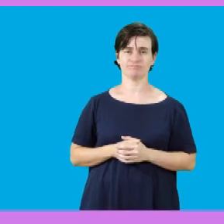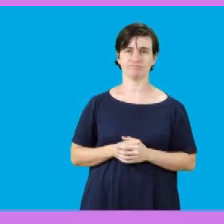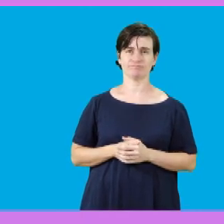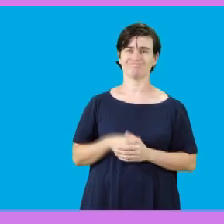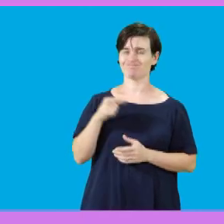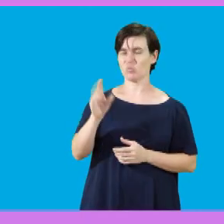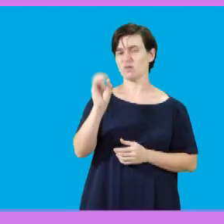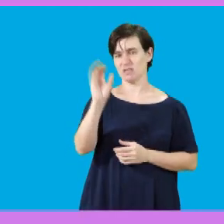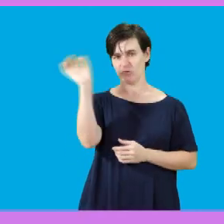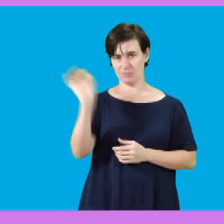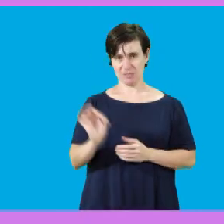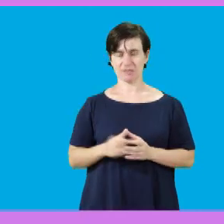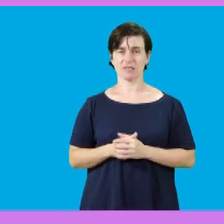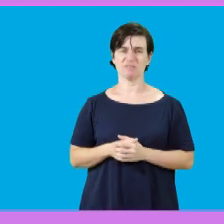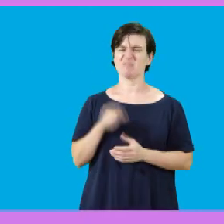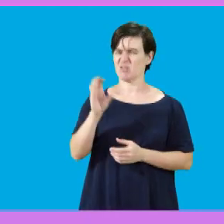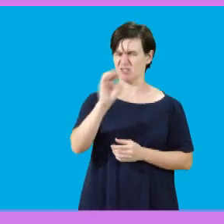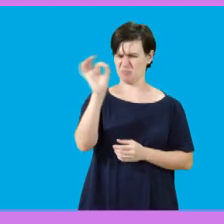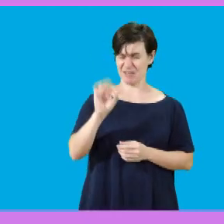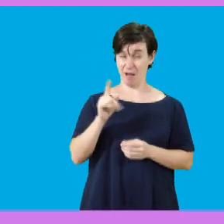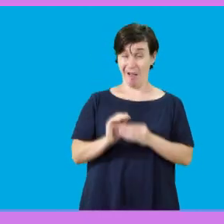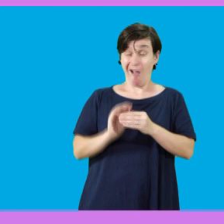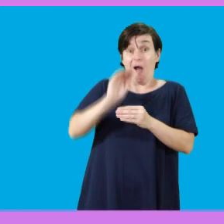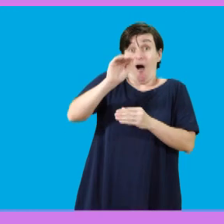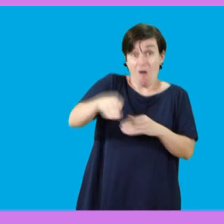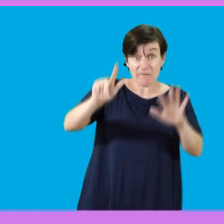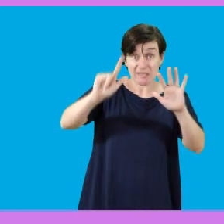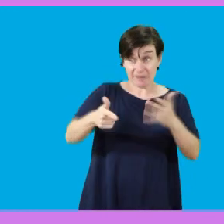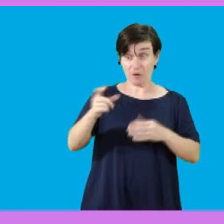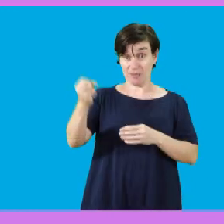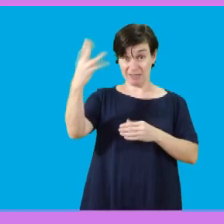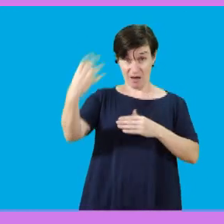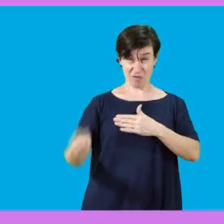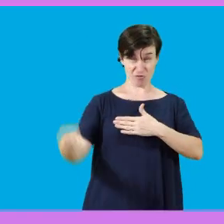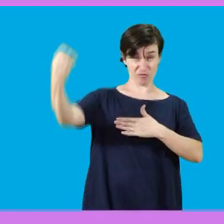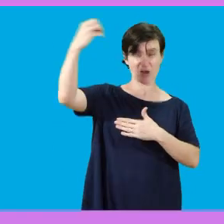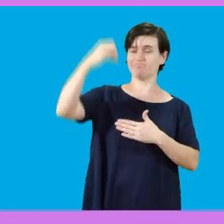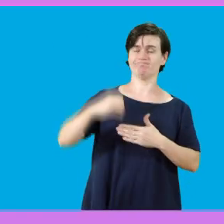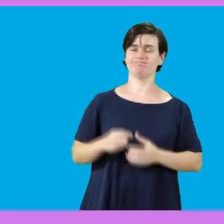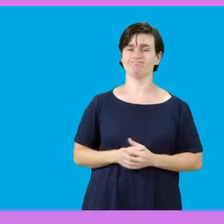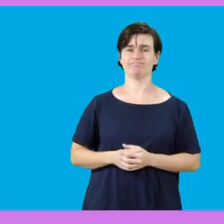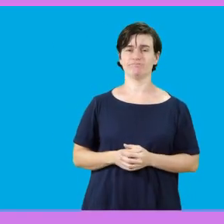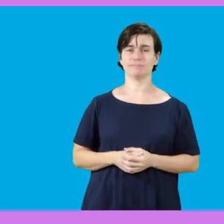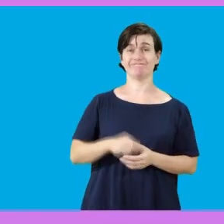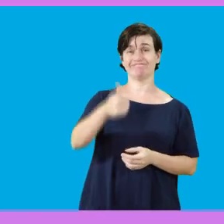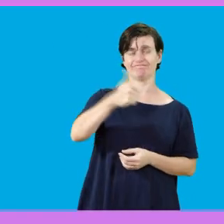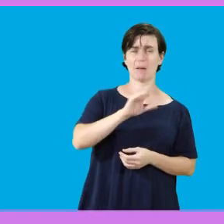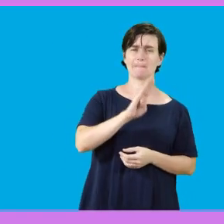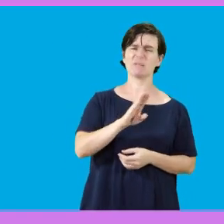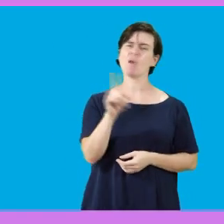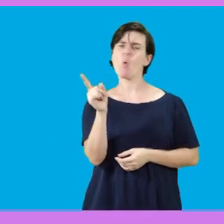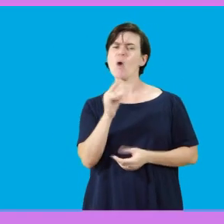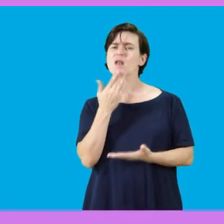definite. So it is impossible or it is 0%. So there's 0% chances that the sun will rise after 7 a.m.